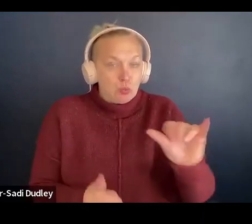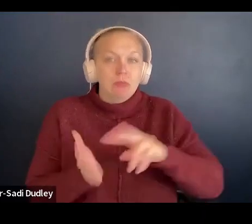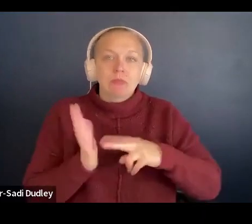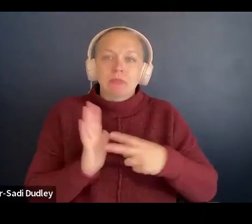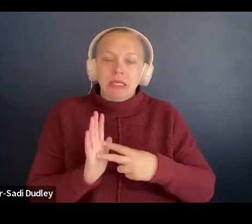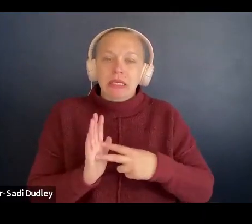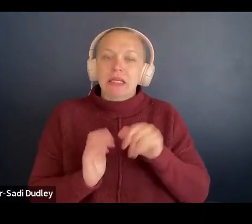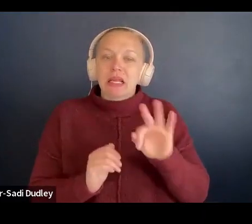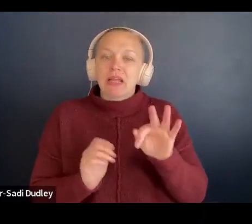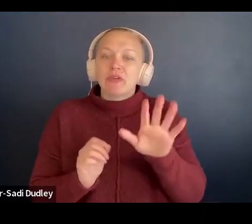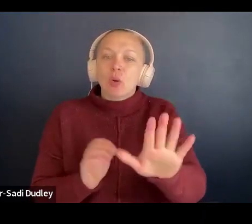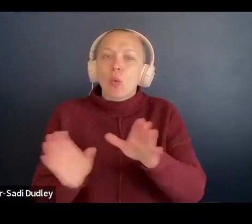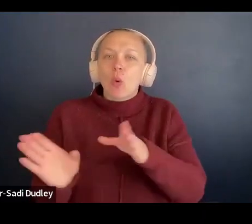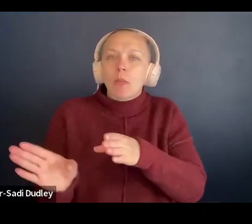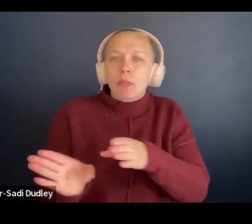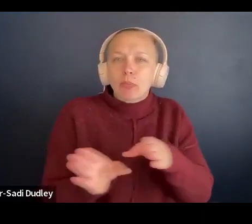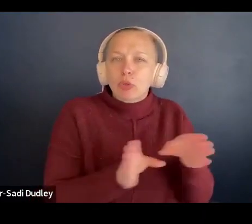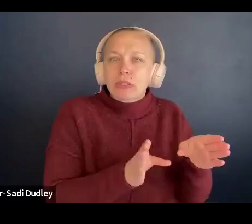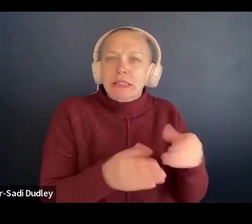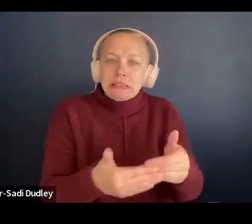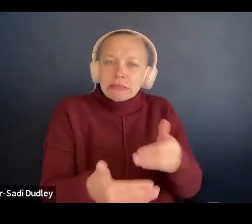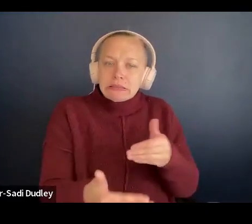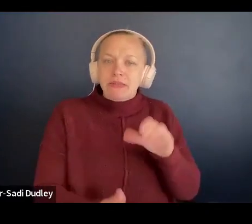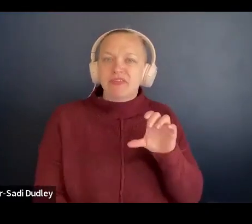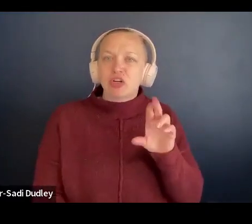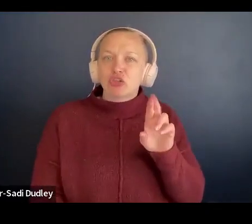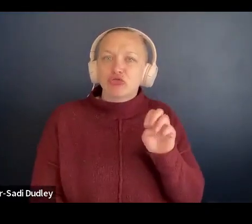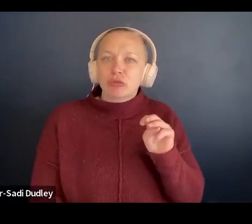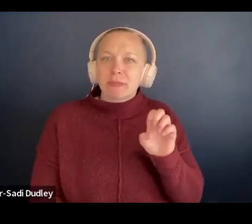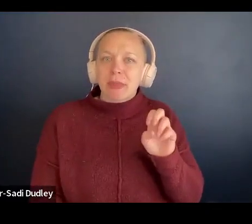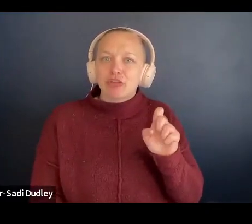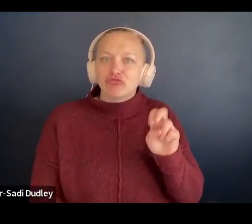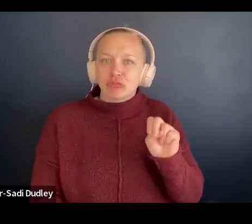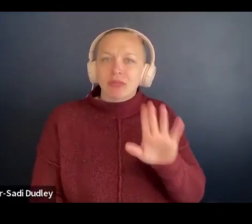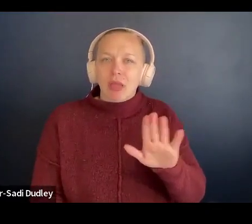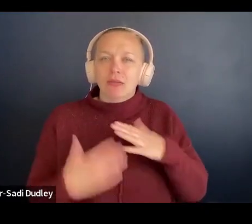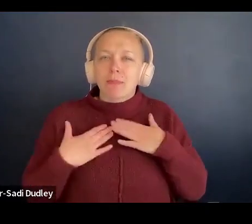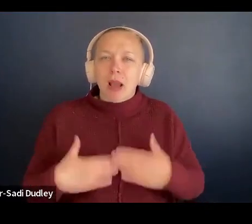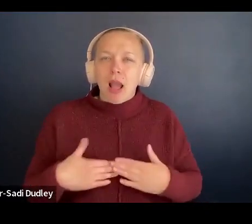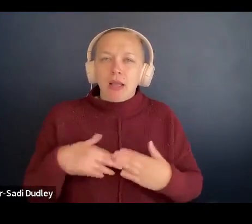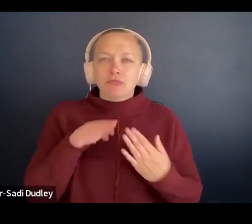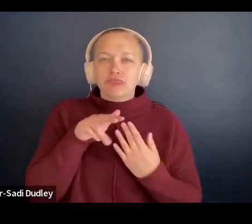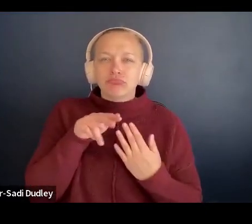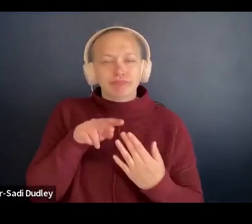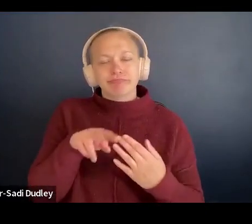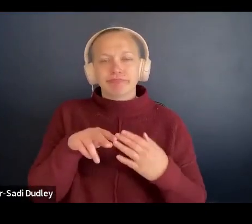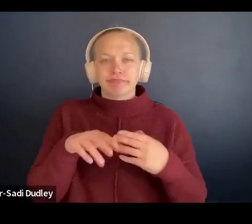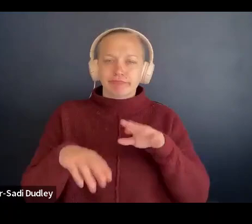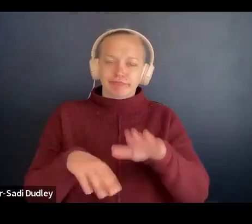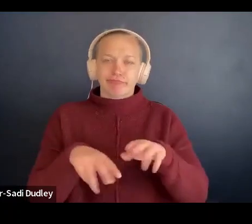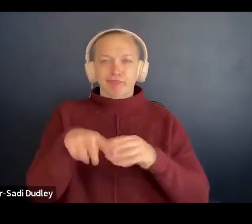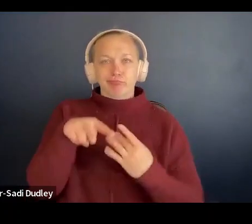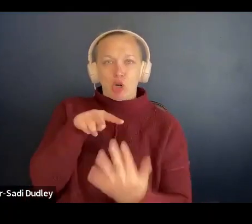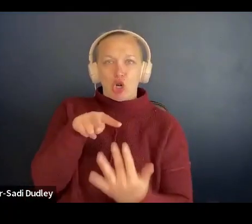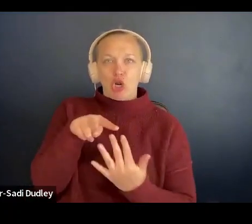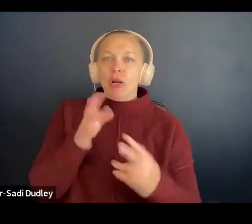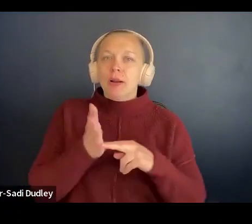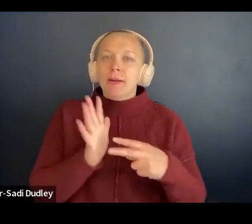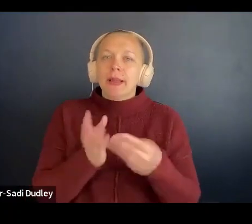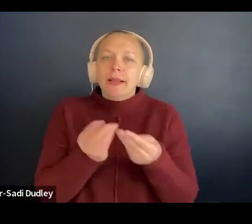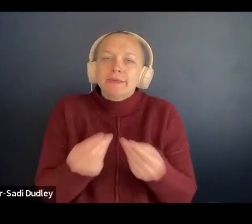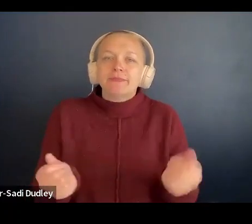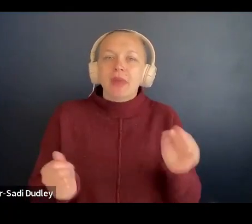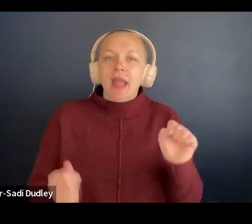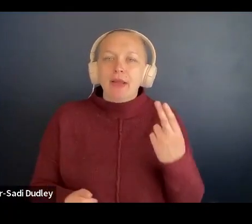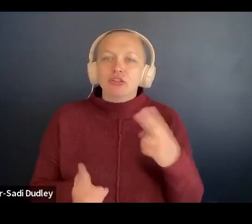really nice to have that already signed by the decedent already because it's just less tracking down of